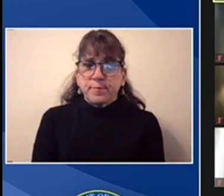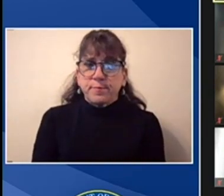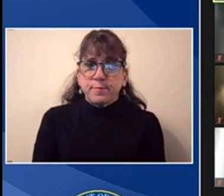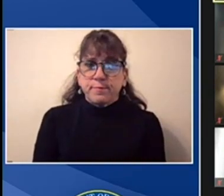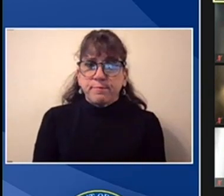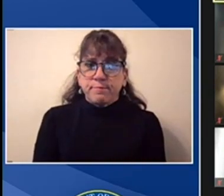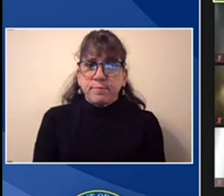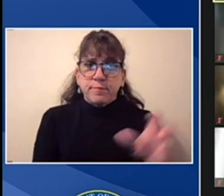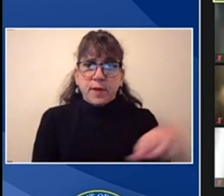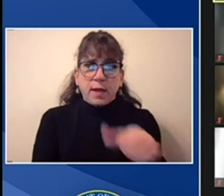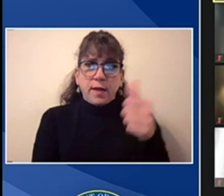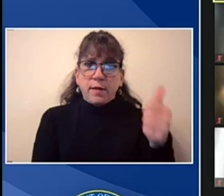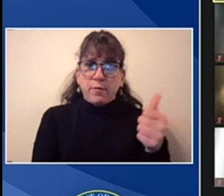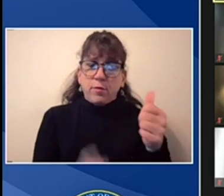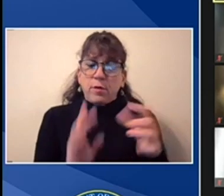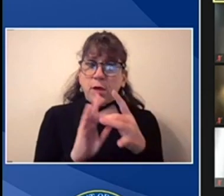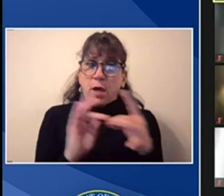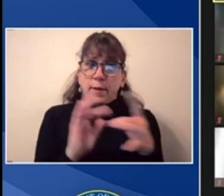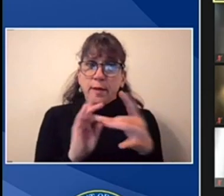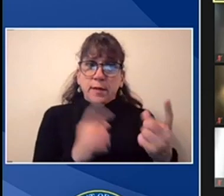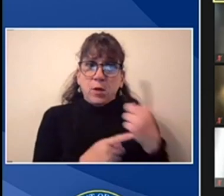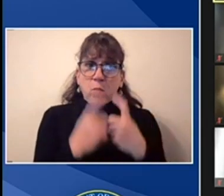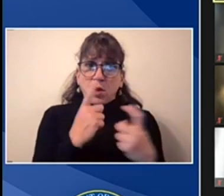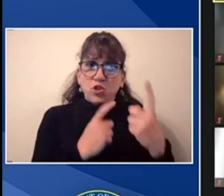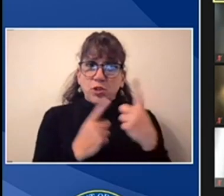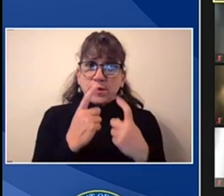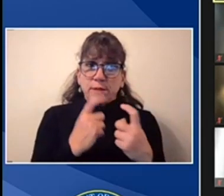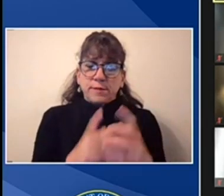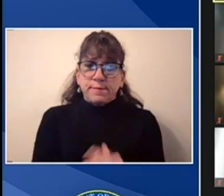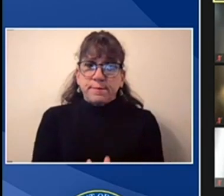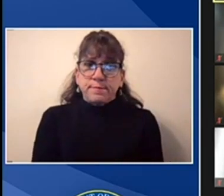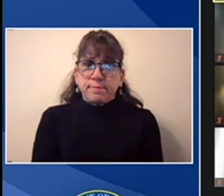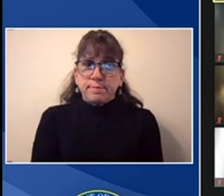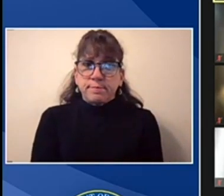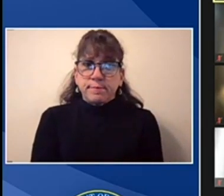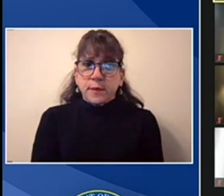Any other comments, questions?